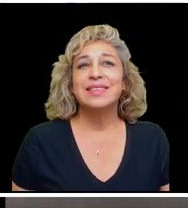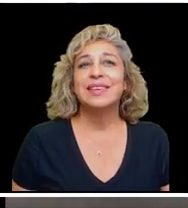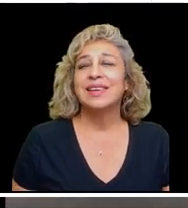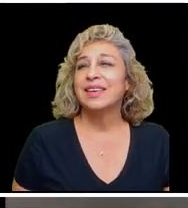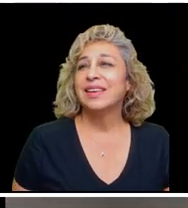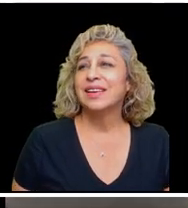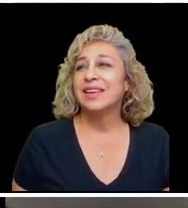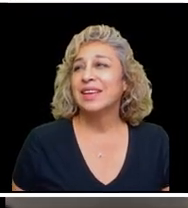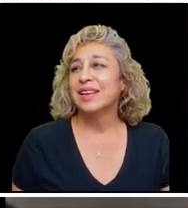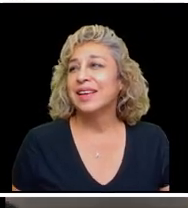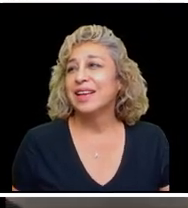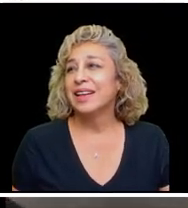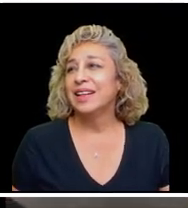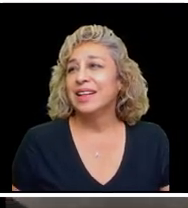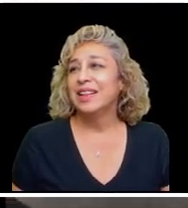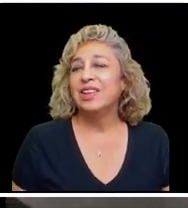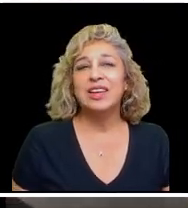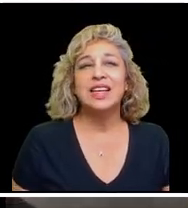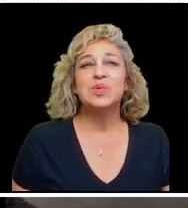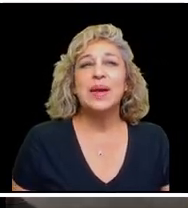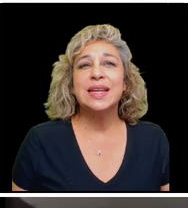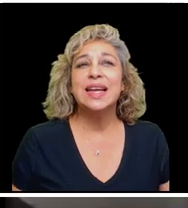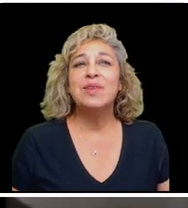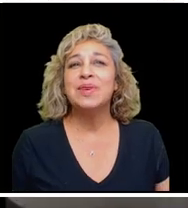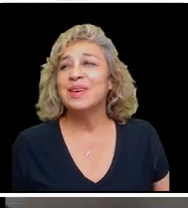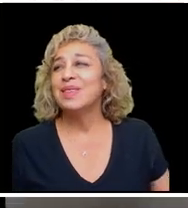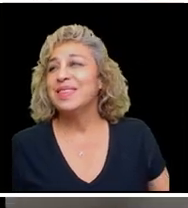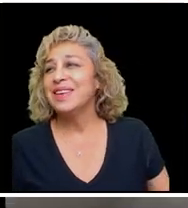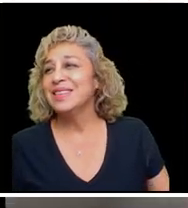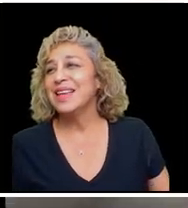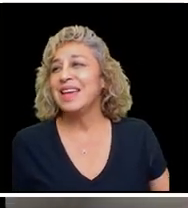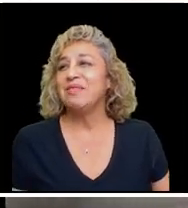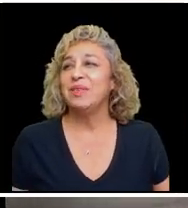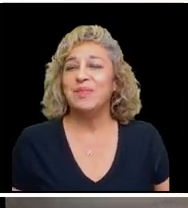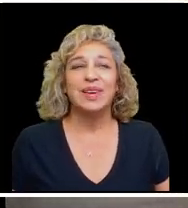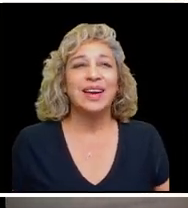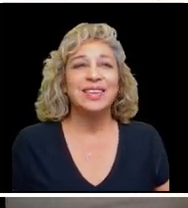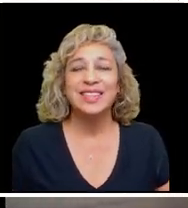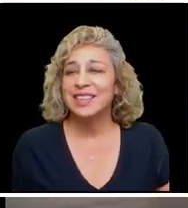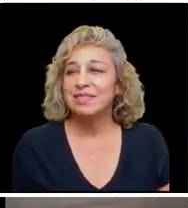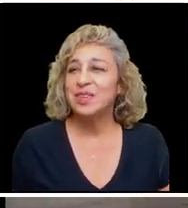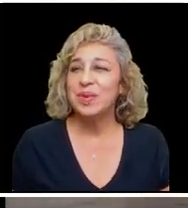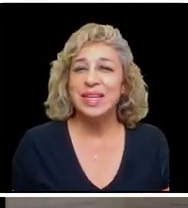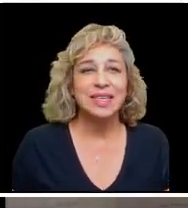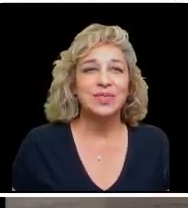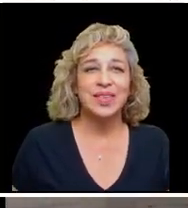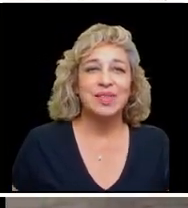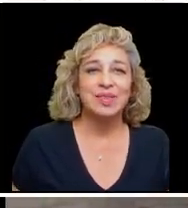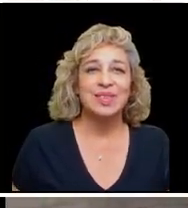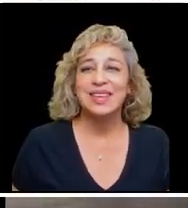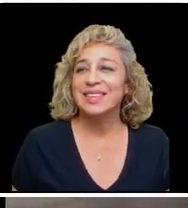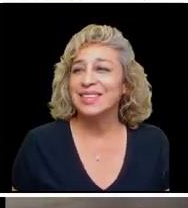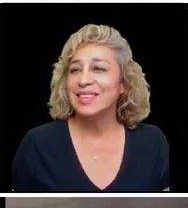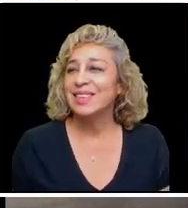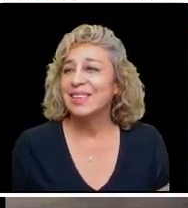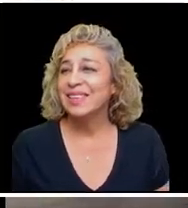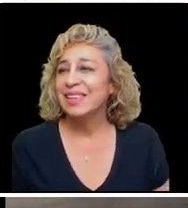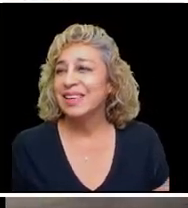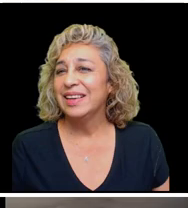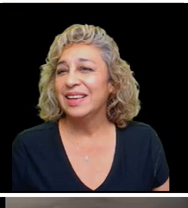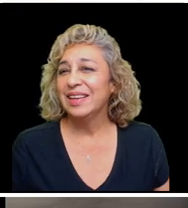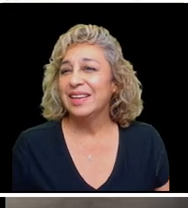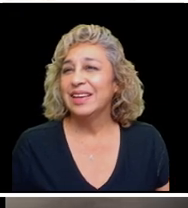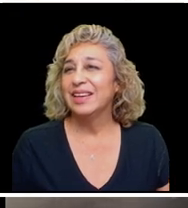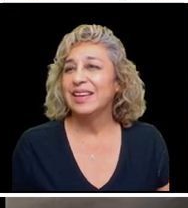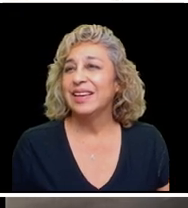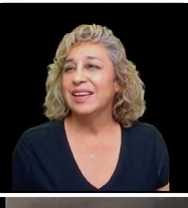mean look at he's weighted down with all the things they give him gosh I wonder what he does with all those things